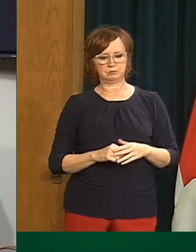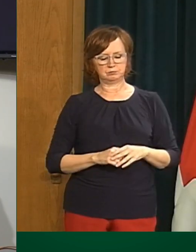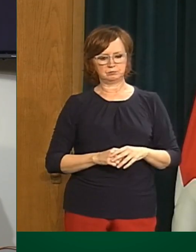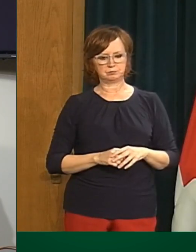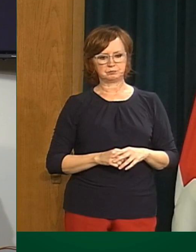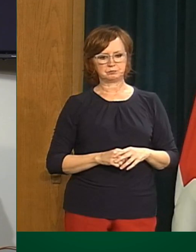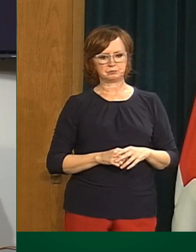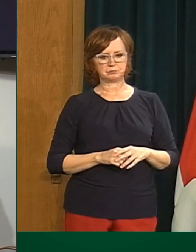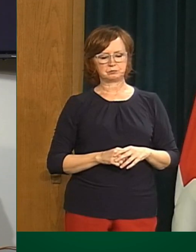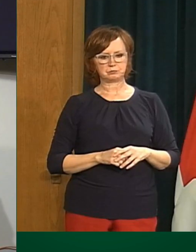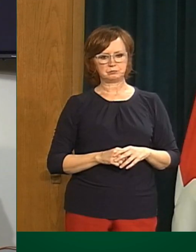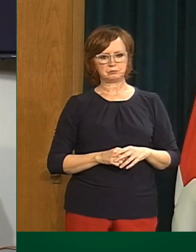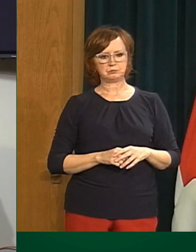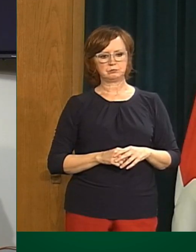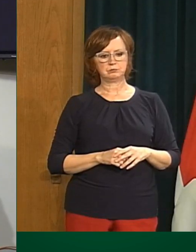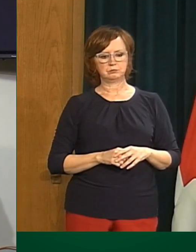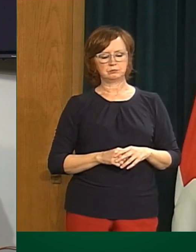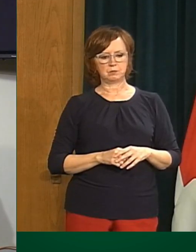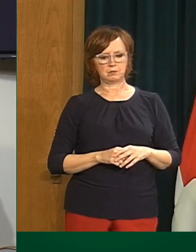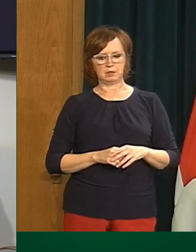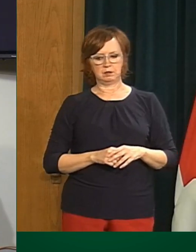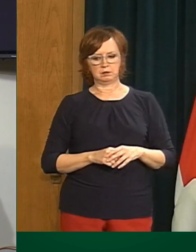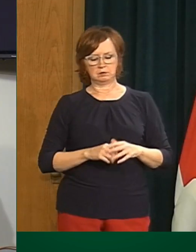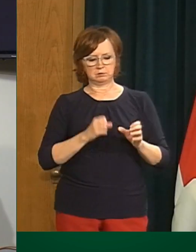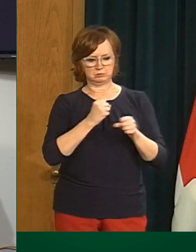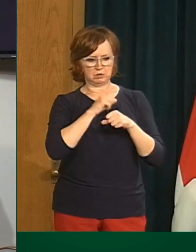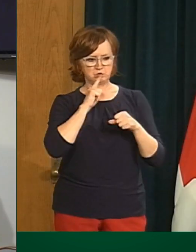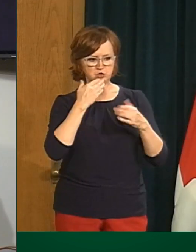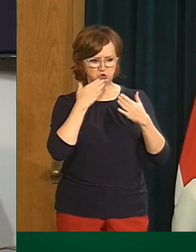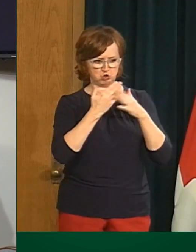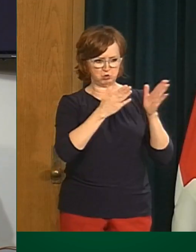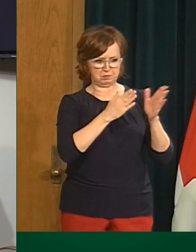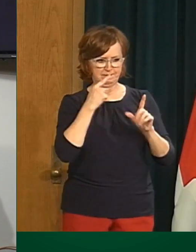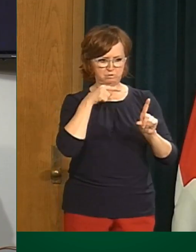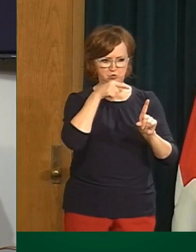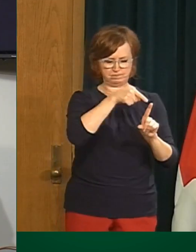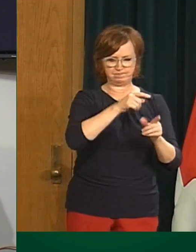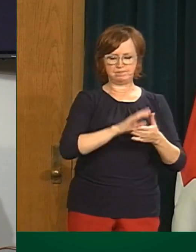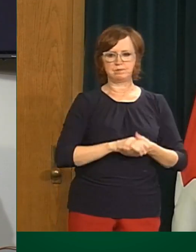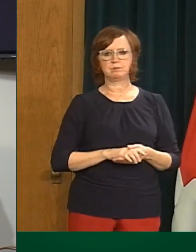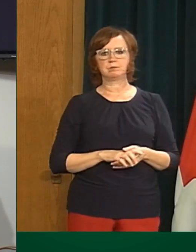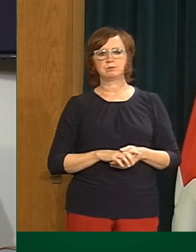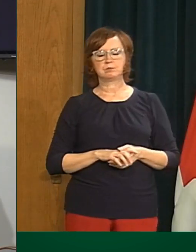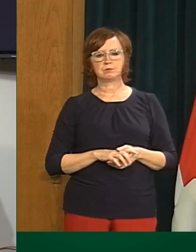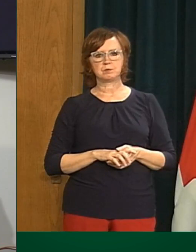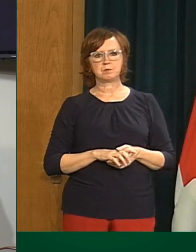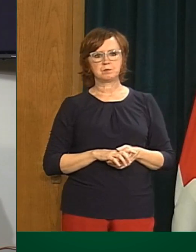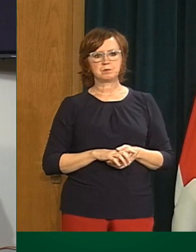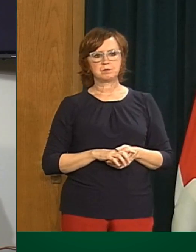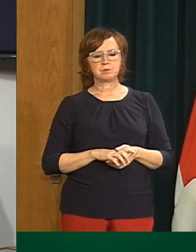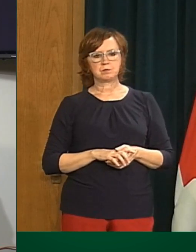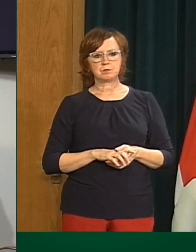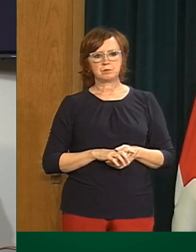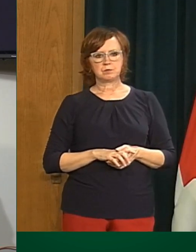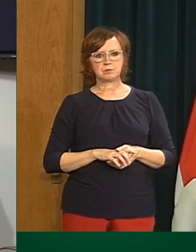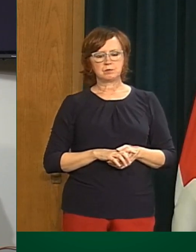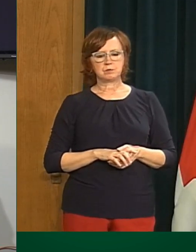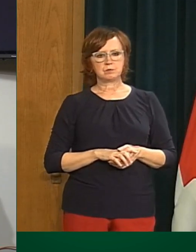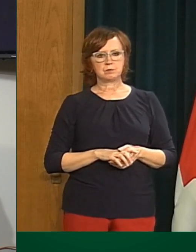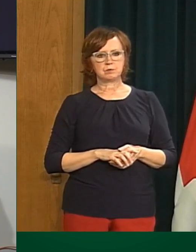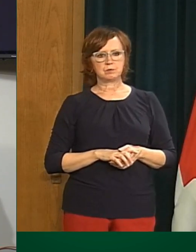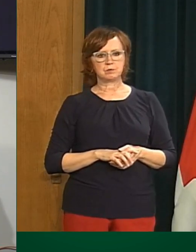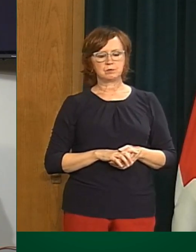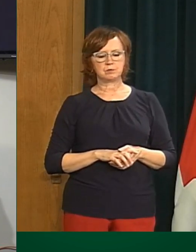good, solid plan for the long-term care. Also maintaining the